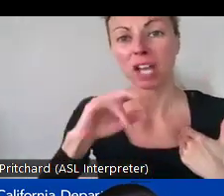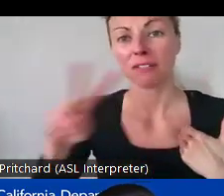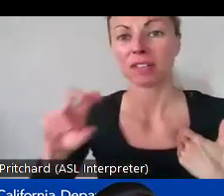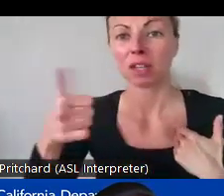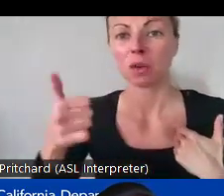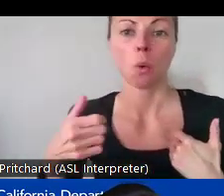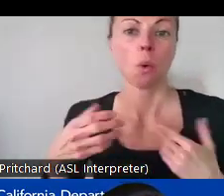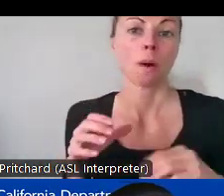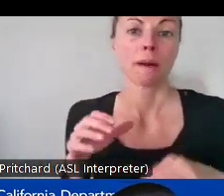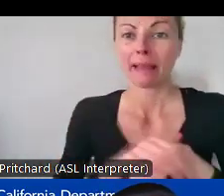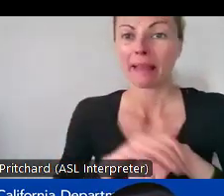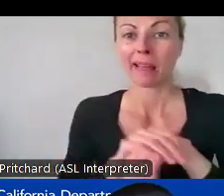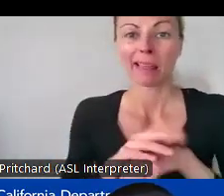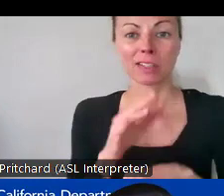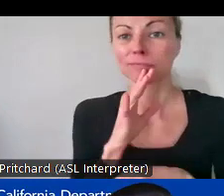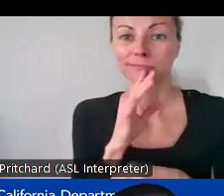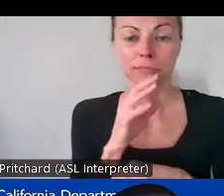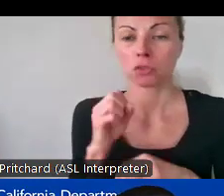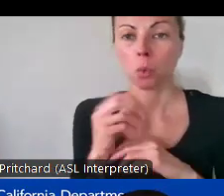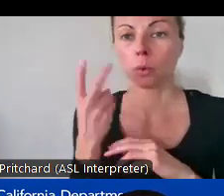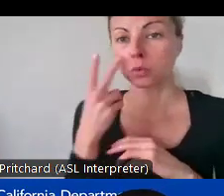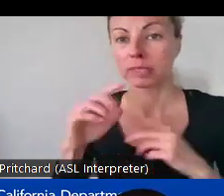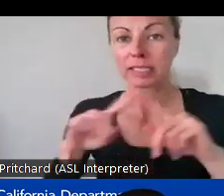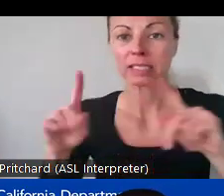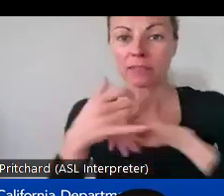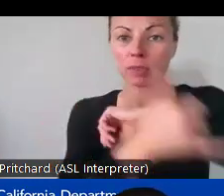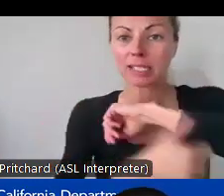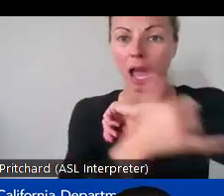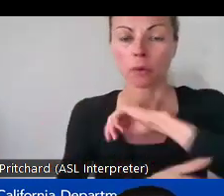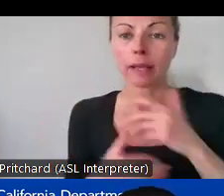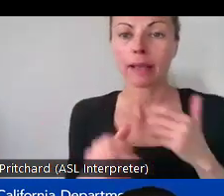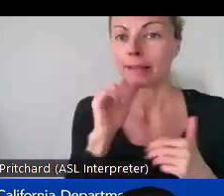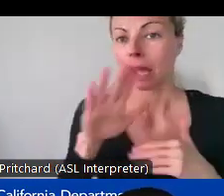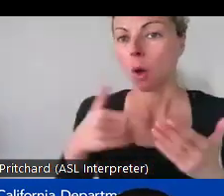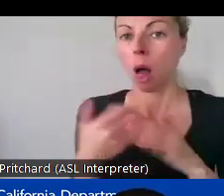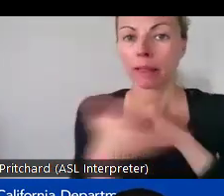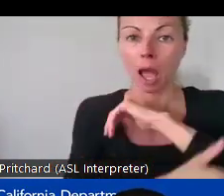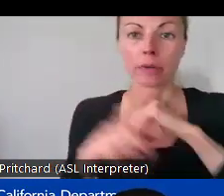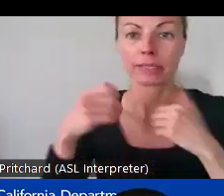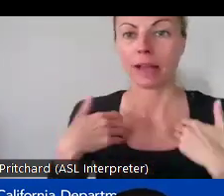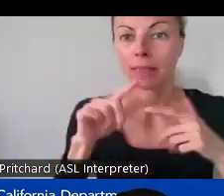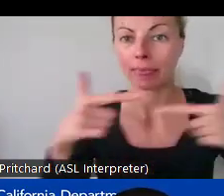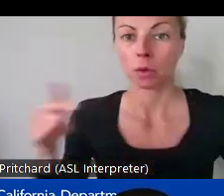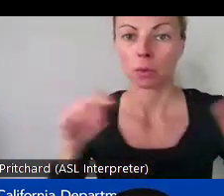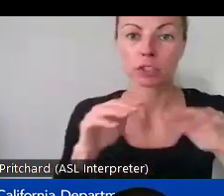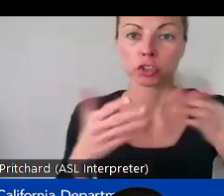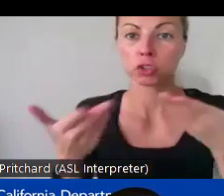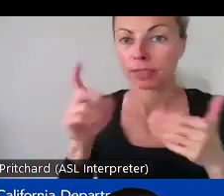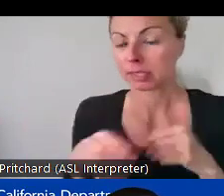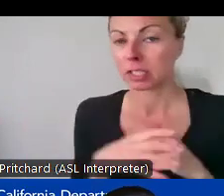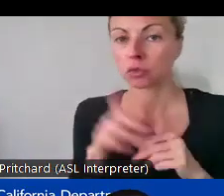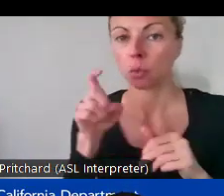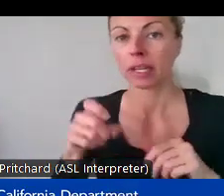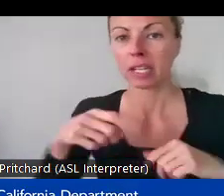need. But for County B, that story is much different, right? Language services is a major need. Alzheimer's also at the top. So the needs are going